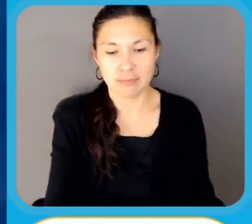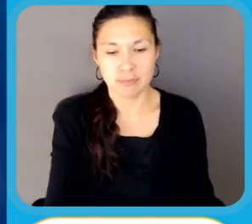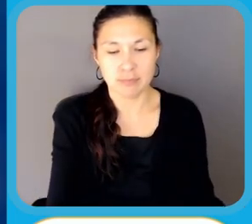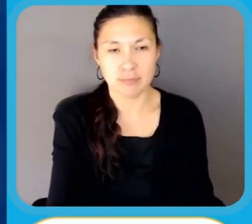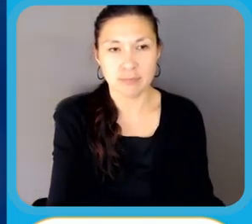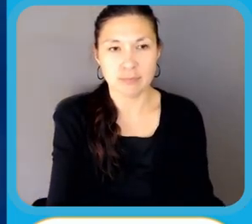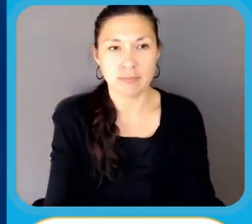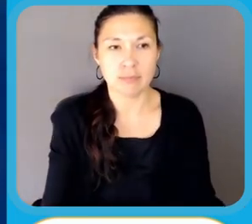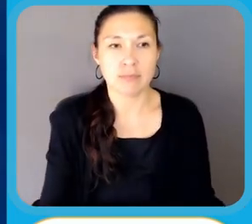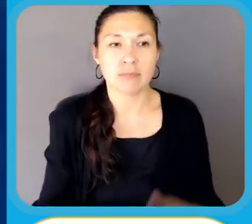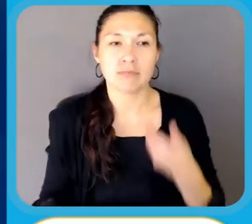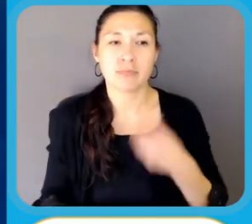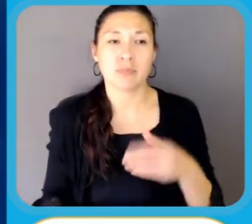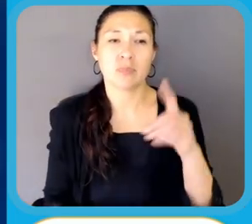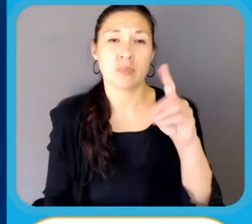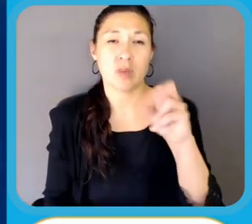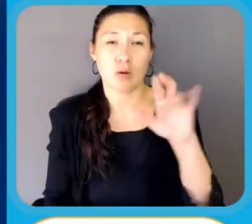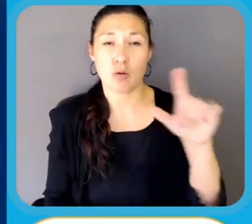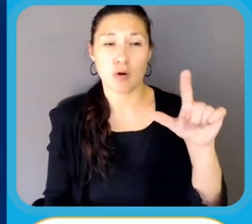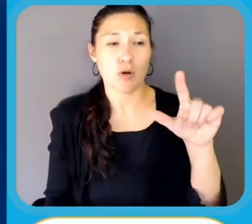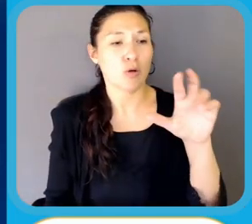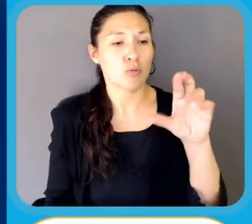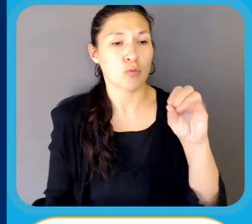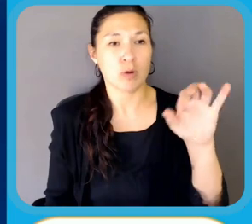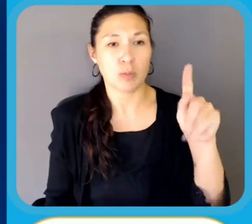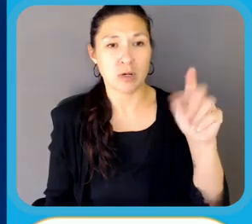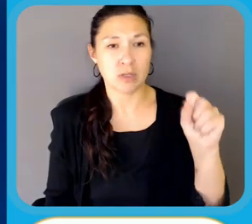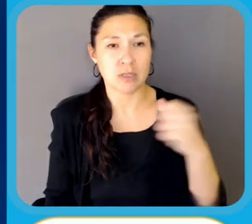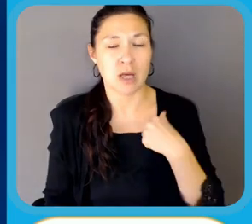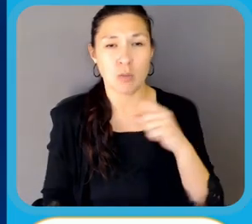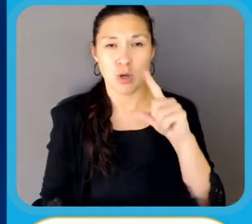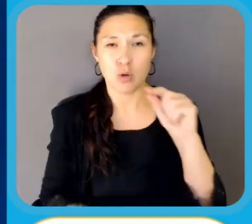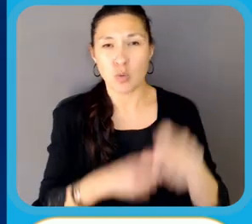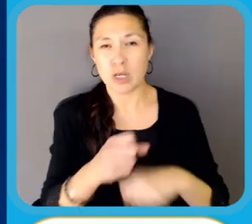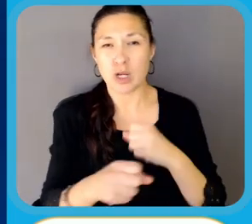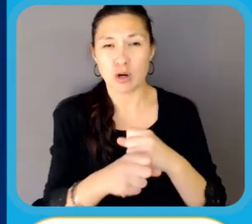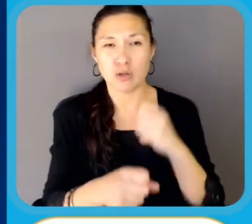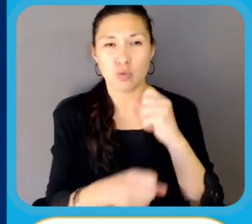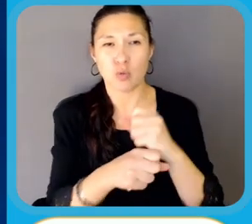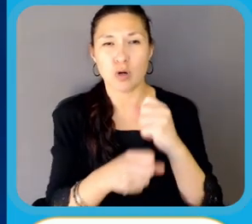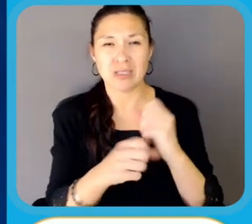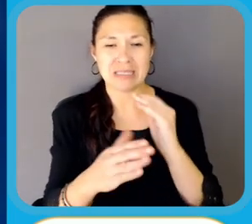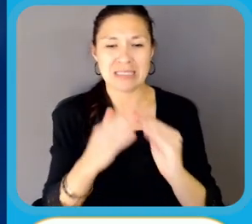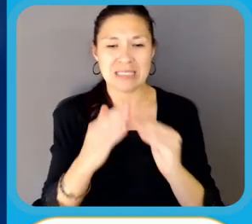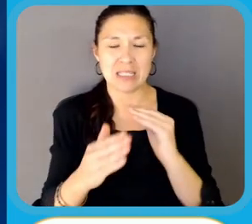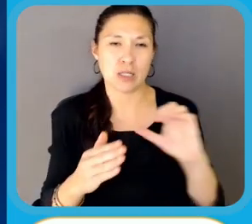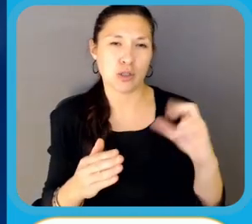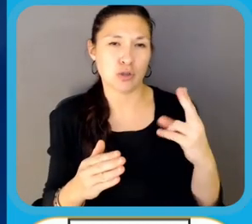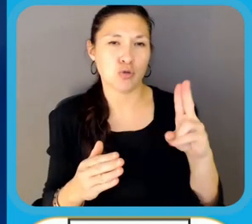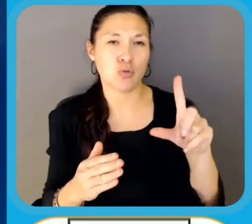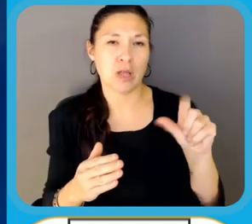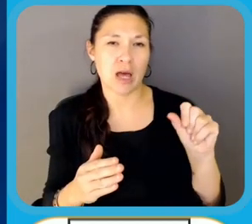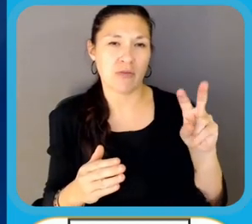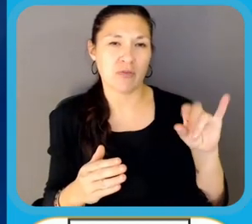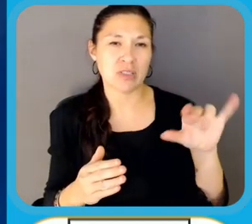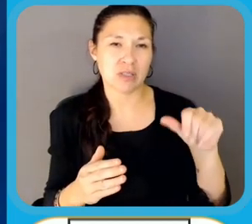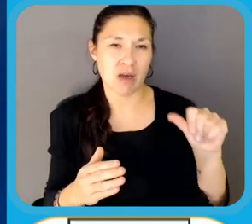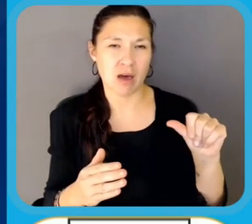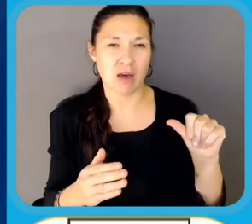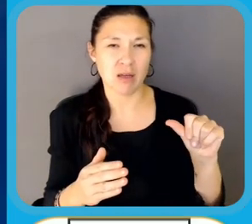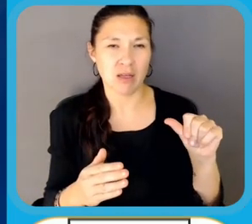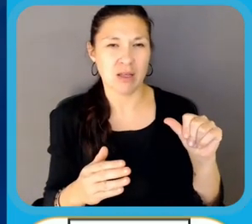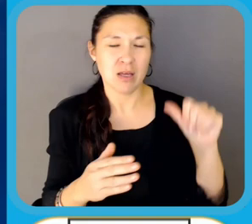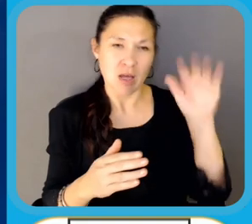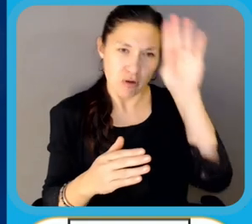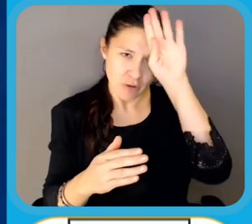My name is Daryl Roberts, and I'm a 20-year firefighter for the city of Chula Vista. And I'm also a proud IAFF member and the first